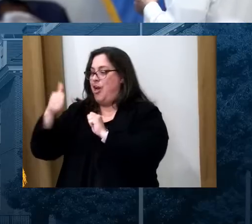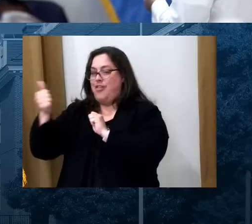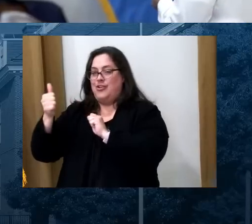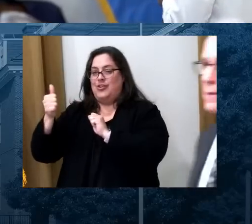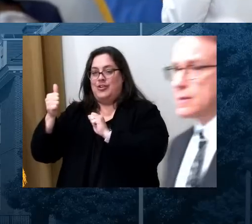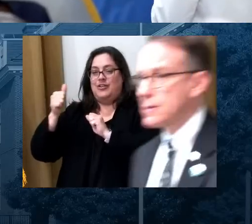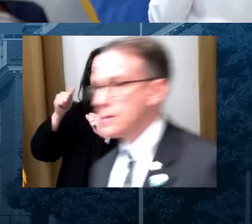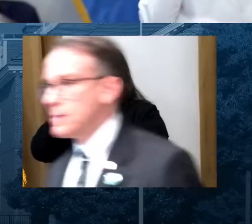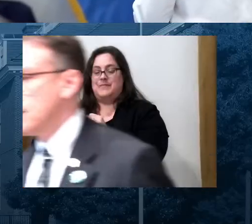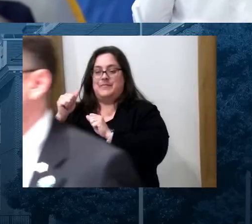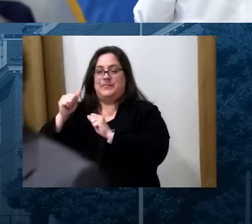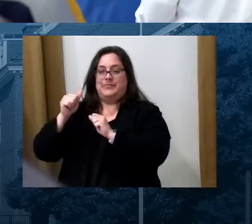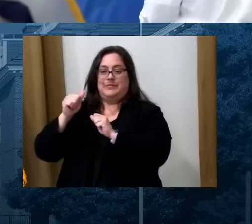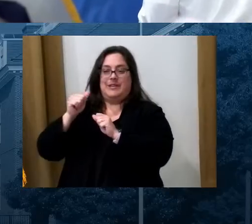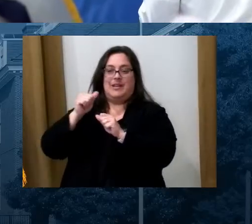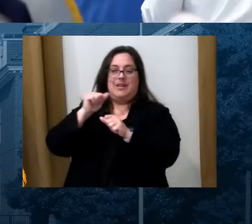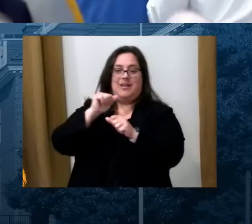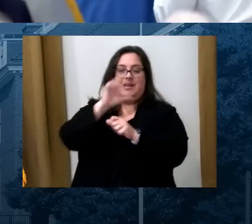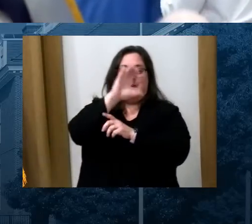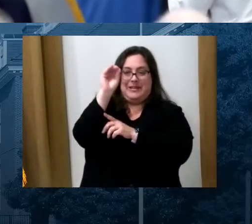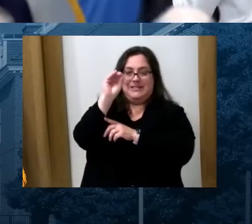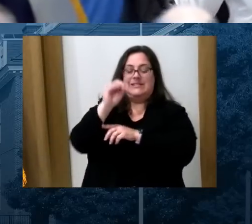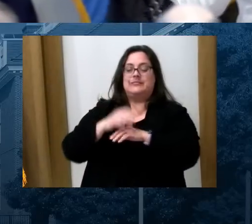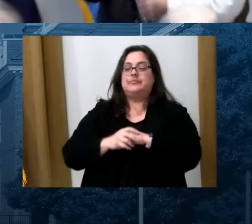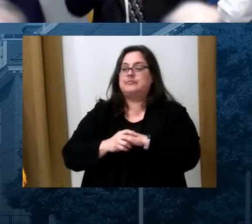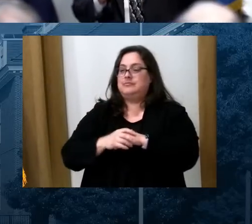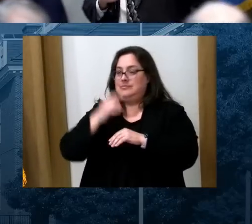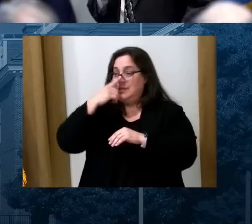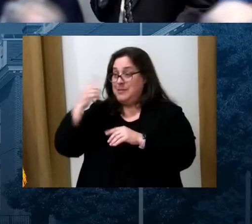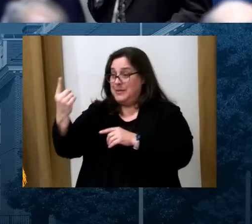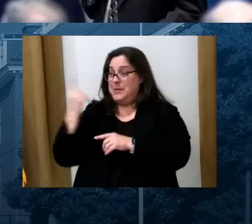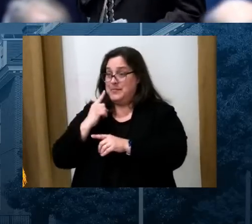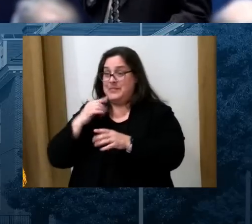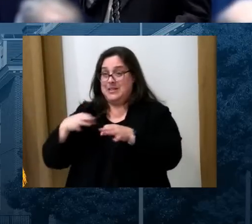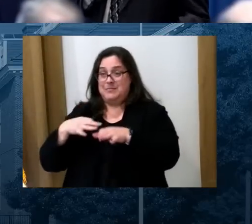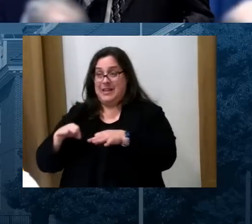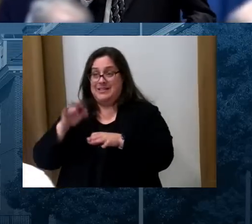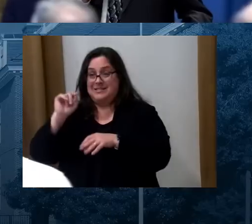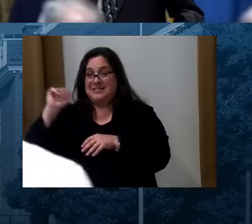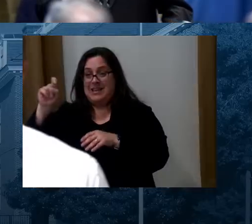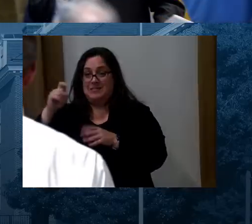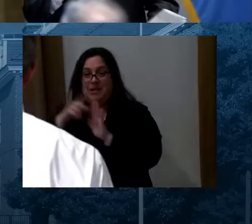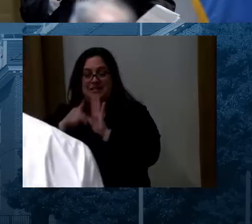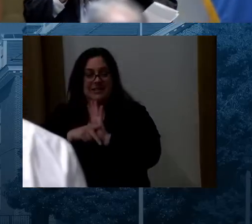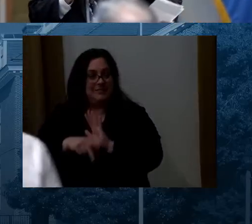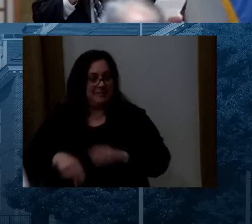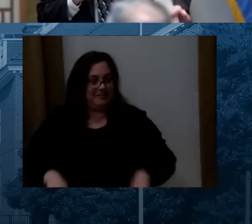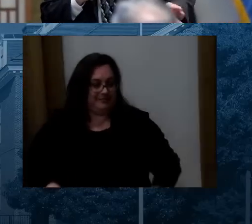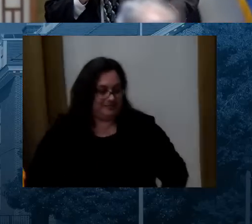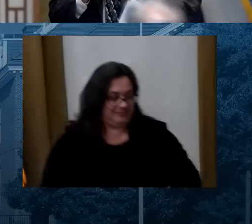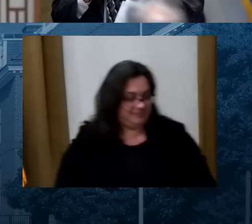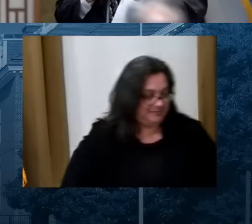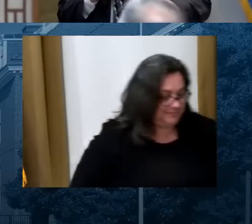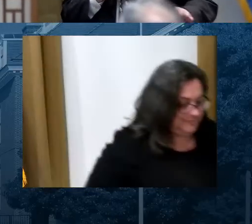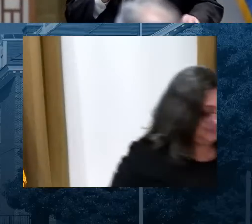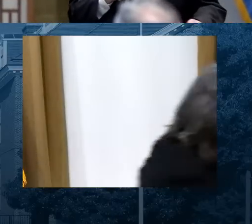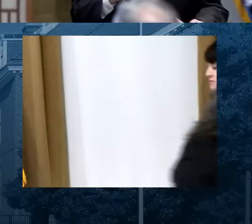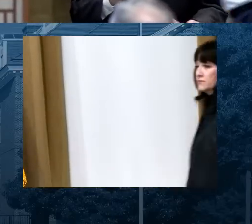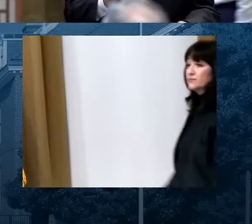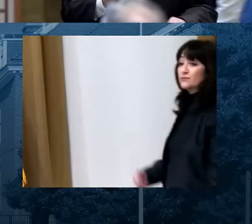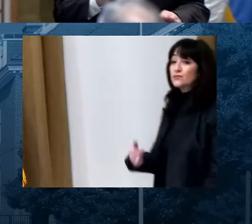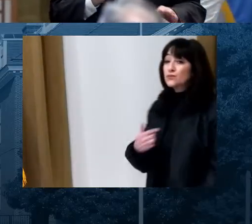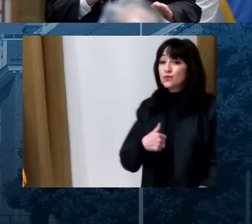come in and explain briefly the tax policy. So when we looked at what are the best ways that we can support